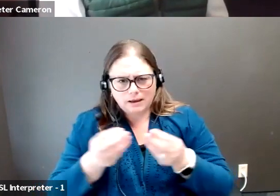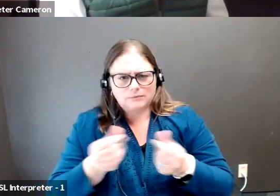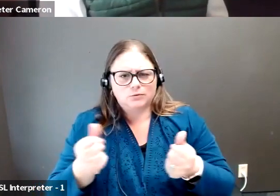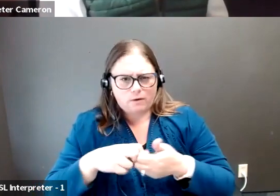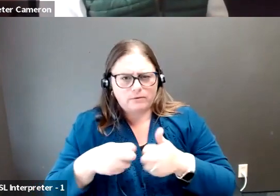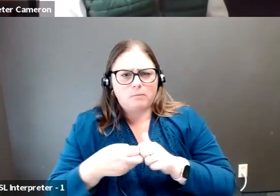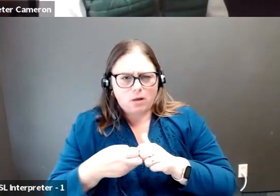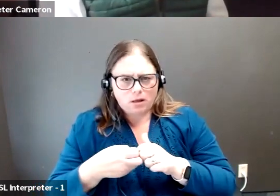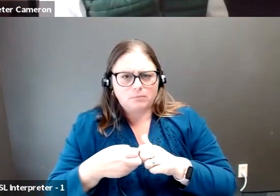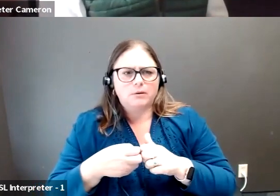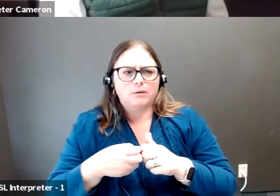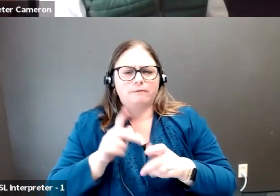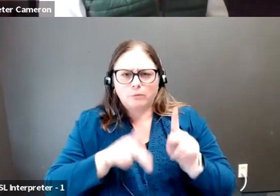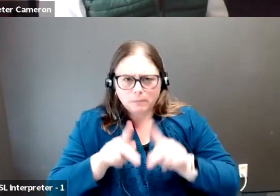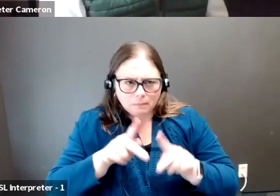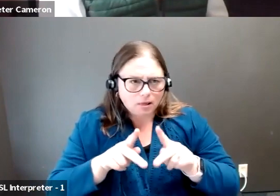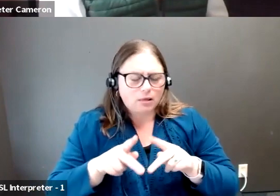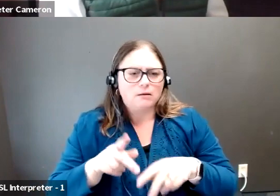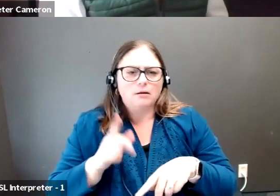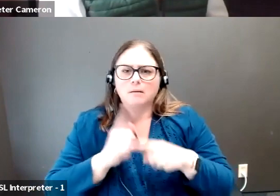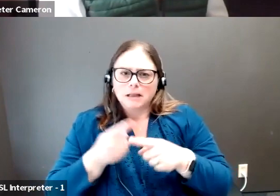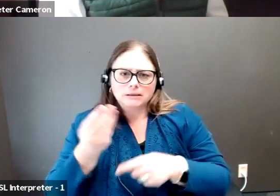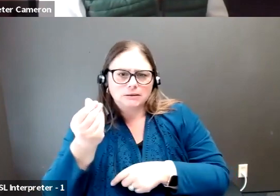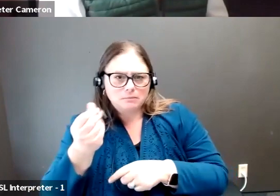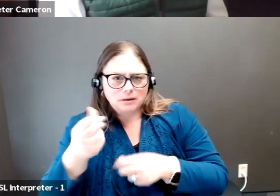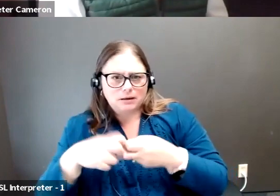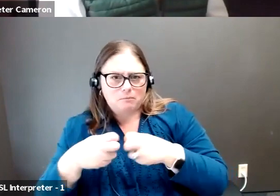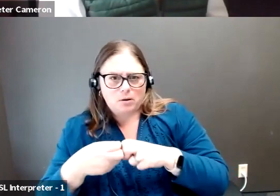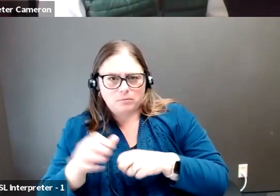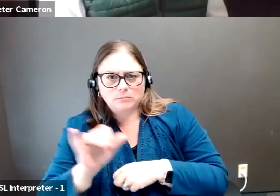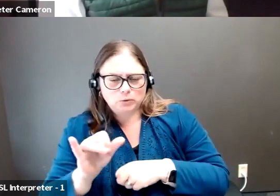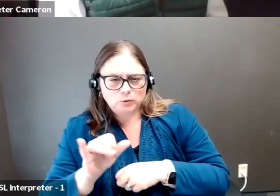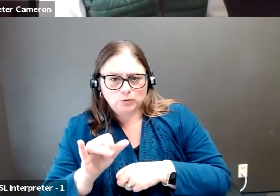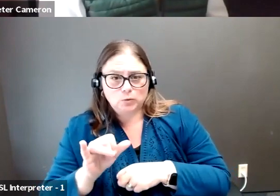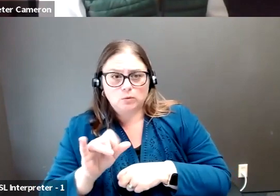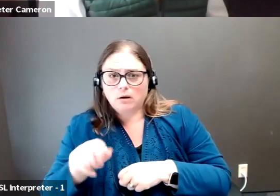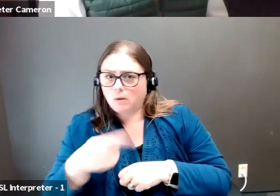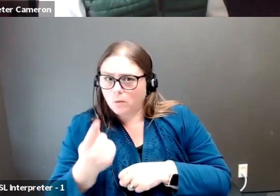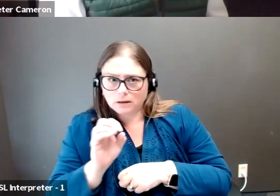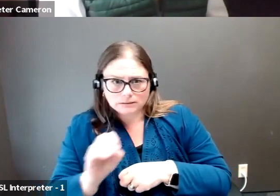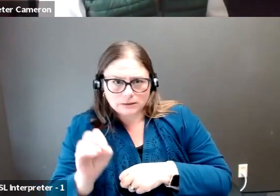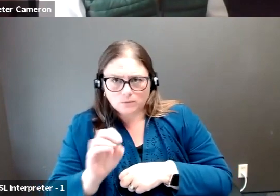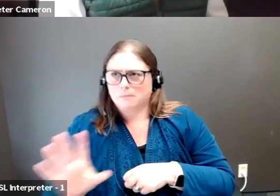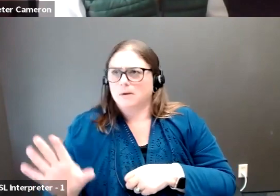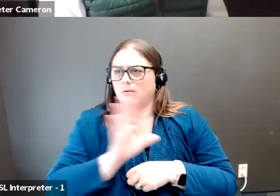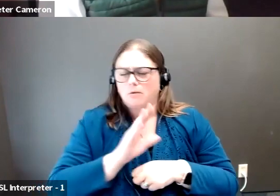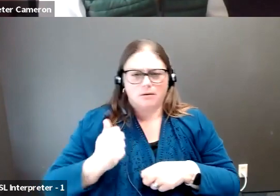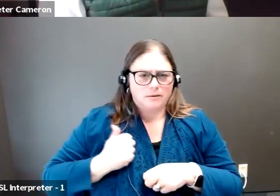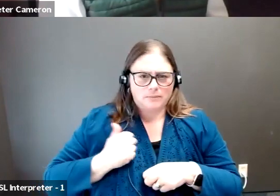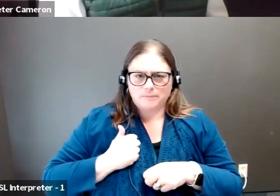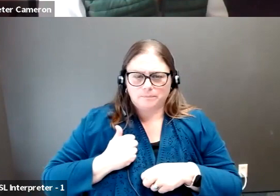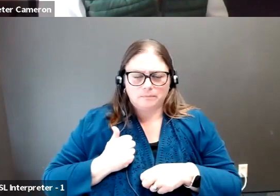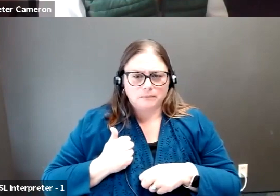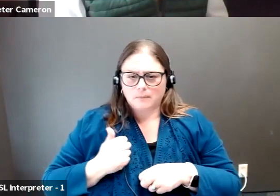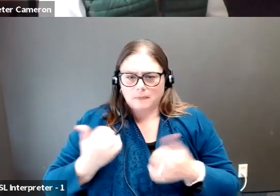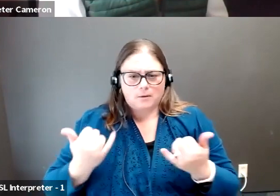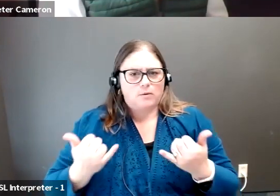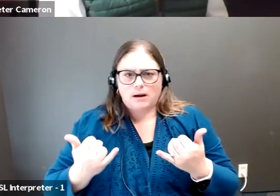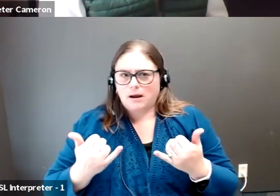in province and Canada. So again, these sorts of things really have to come together, because our healthcare system is so fragmented